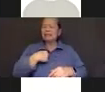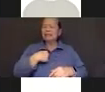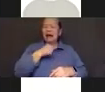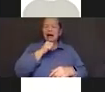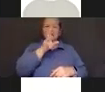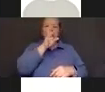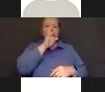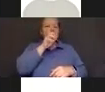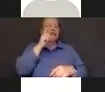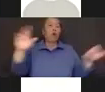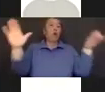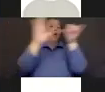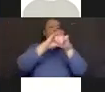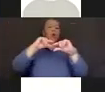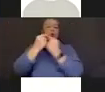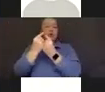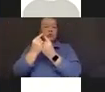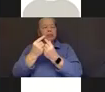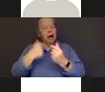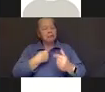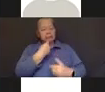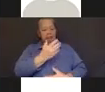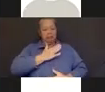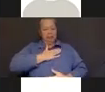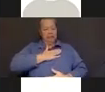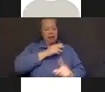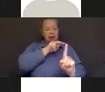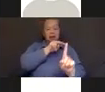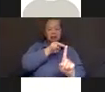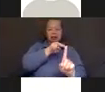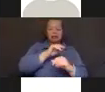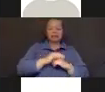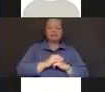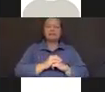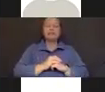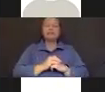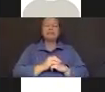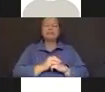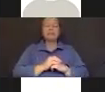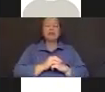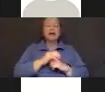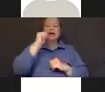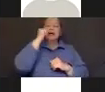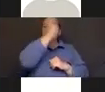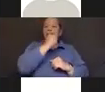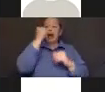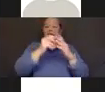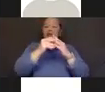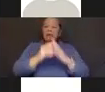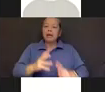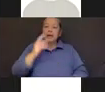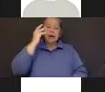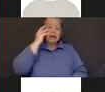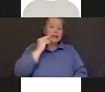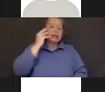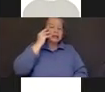whole people group, right? But it's my perspective that the African American experience is